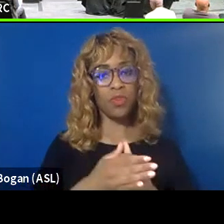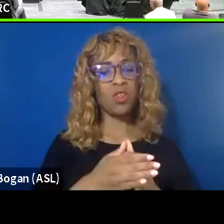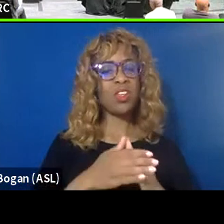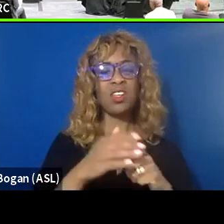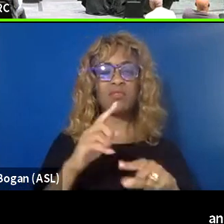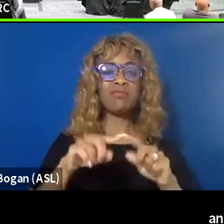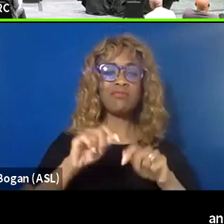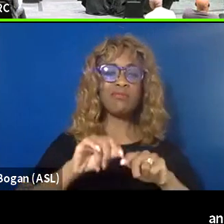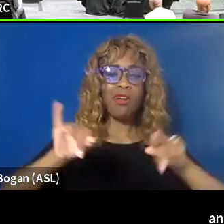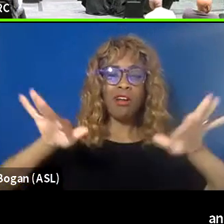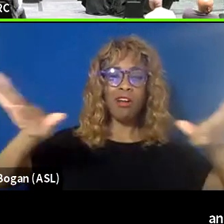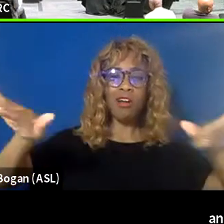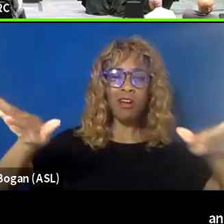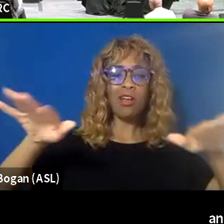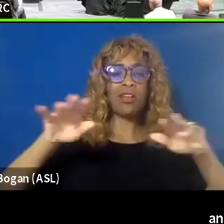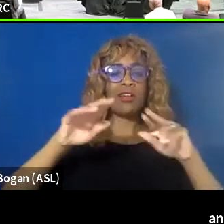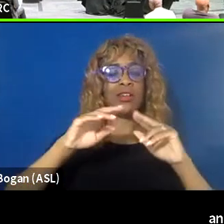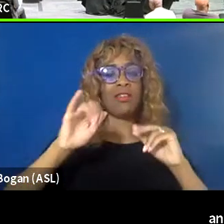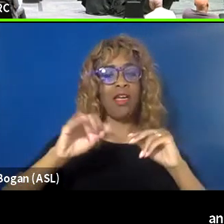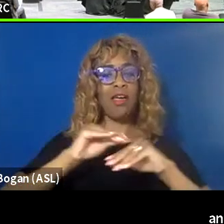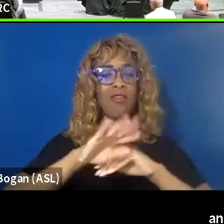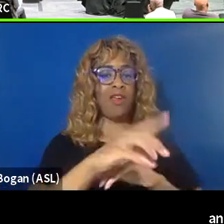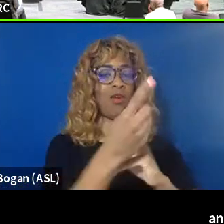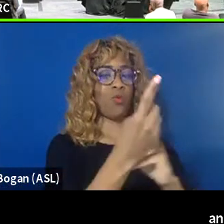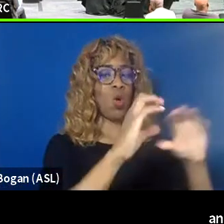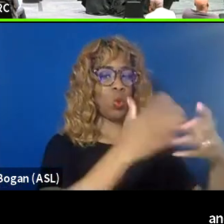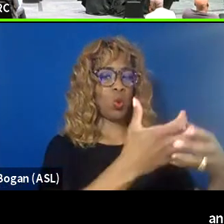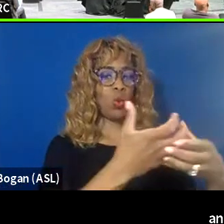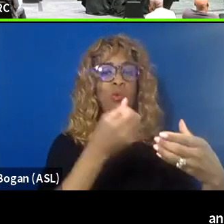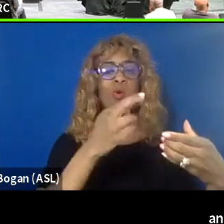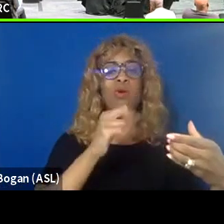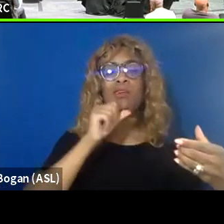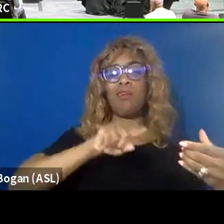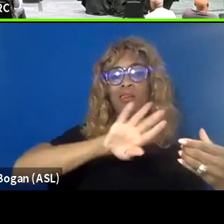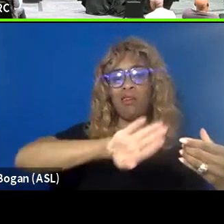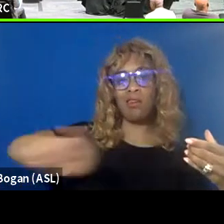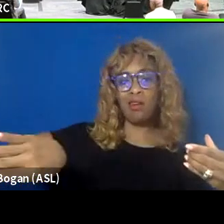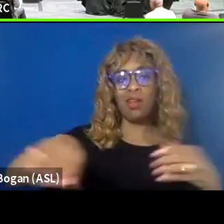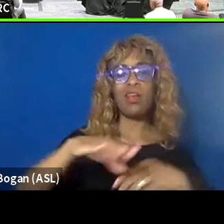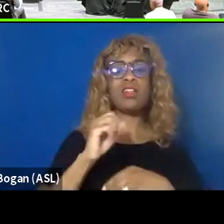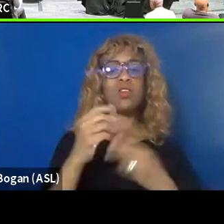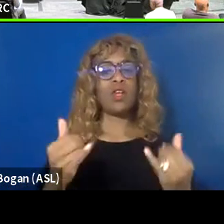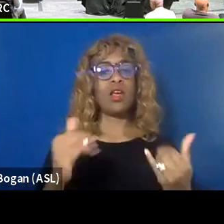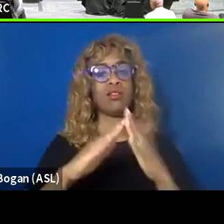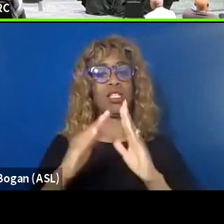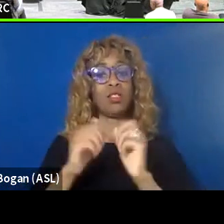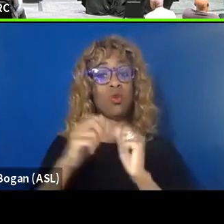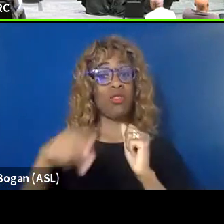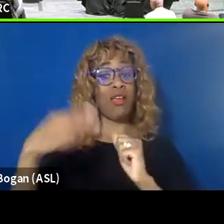out these issues that affect one group or another. Now, placing cities with a high